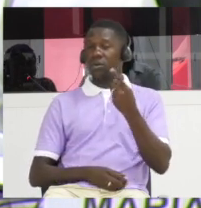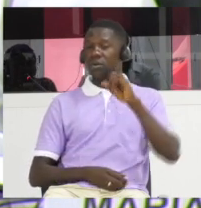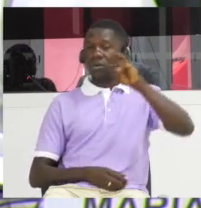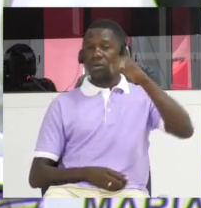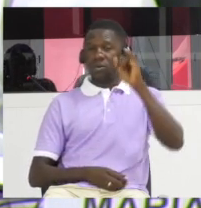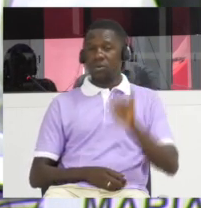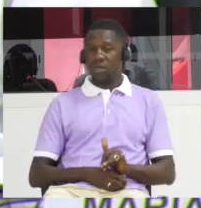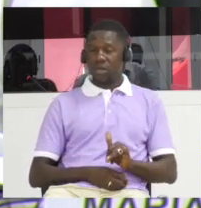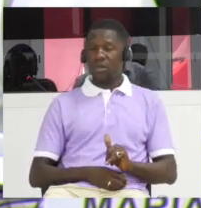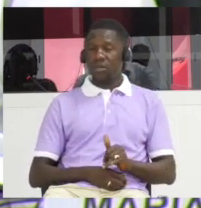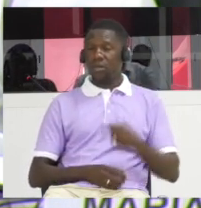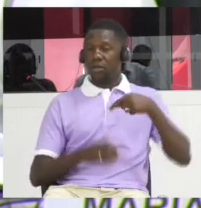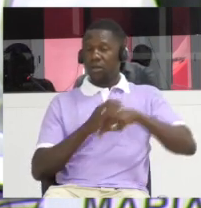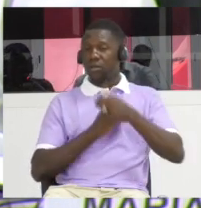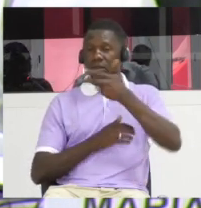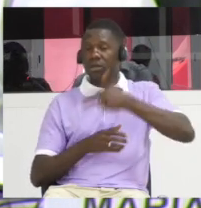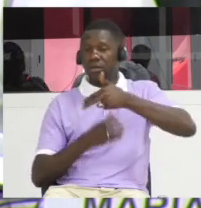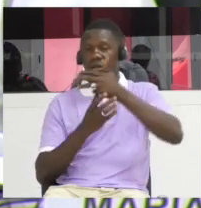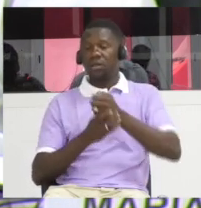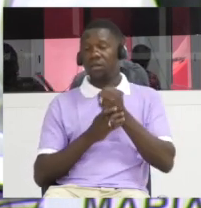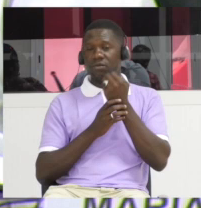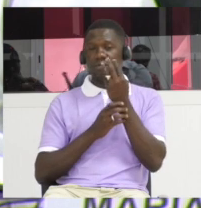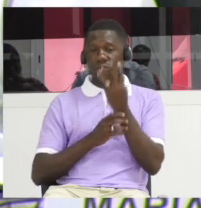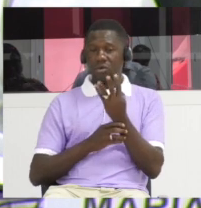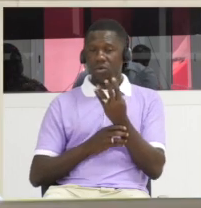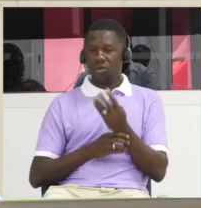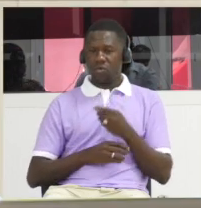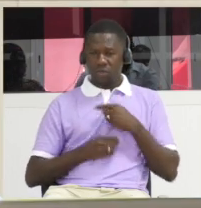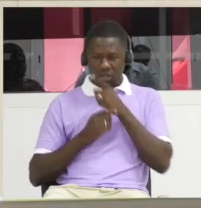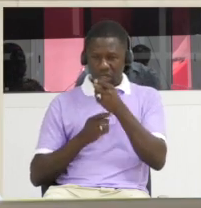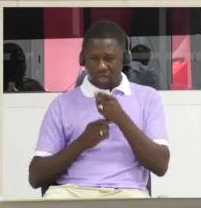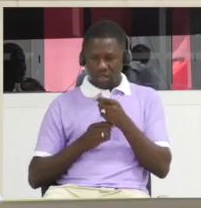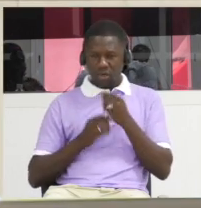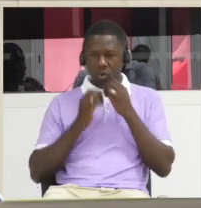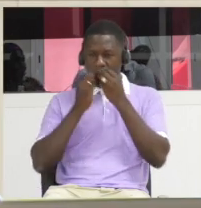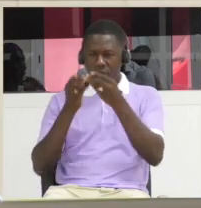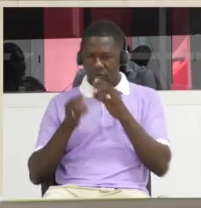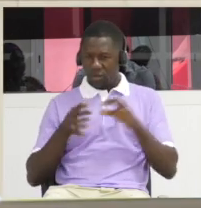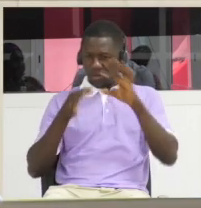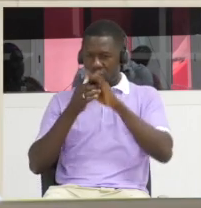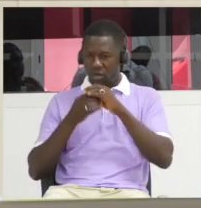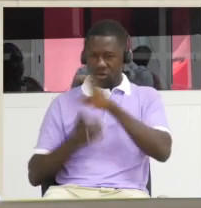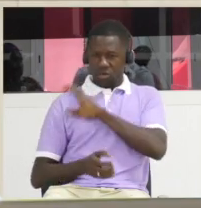1994? Was that ever reported to the Joint Intelligence Committee? No.